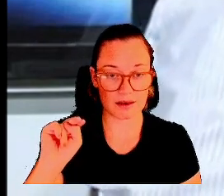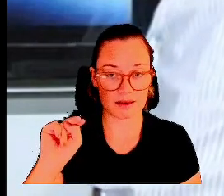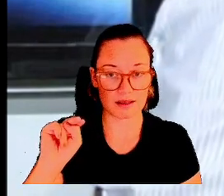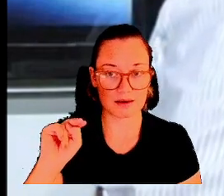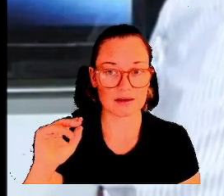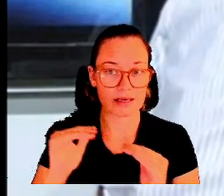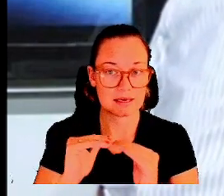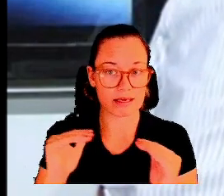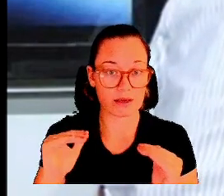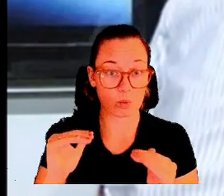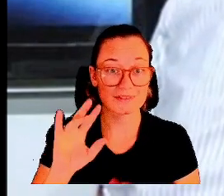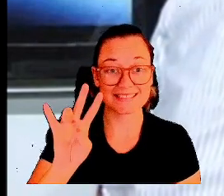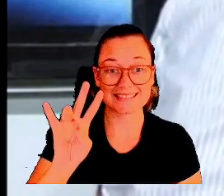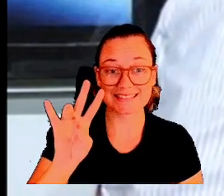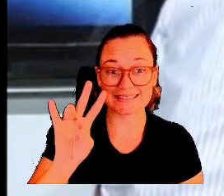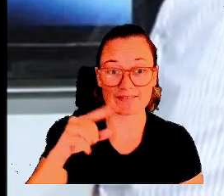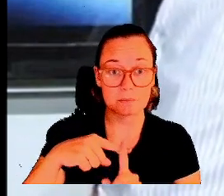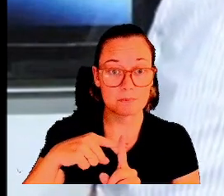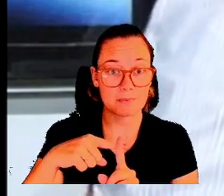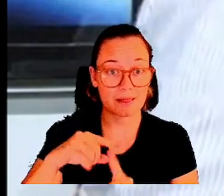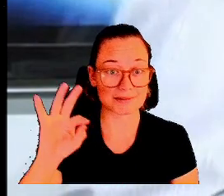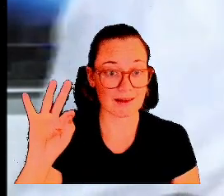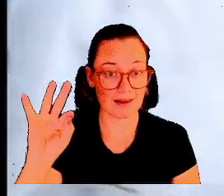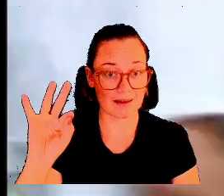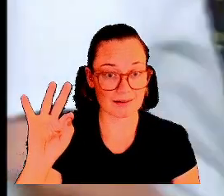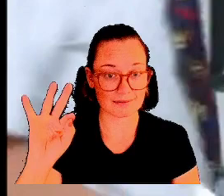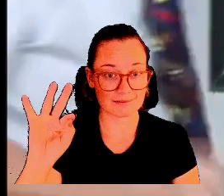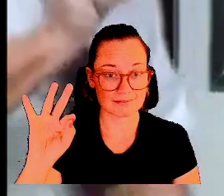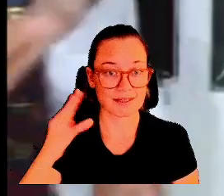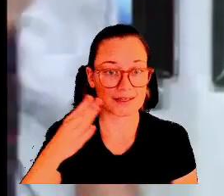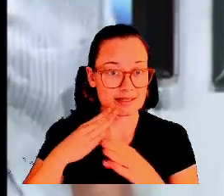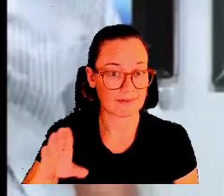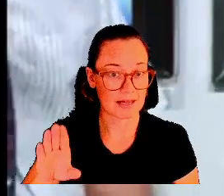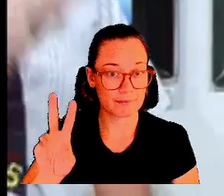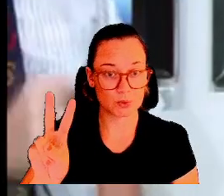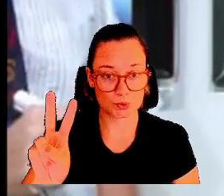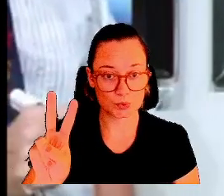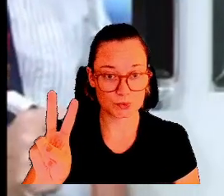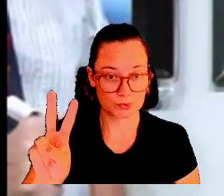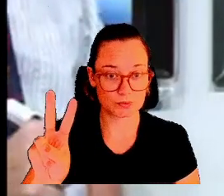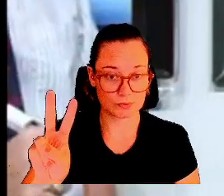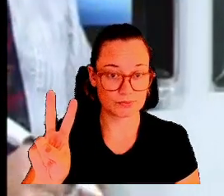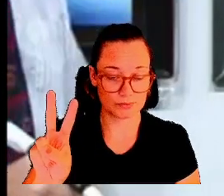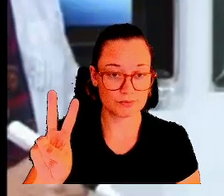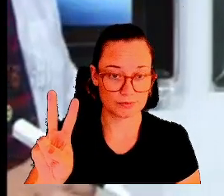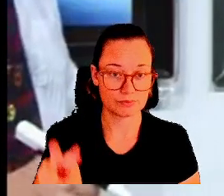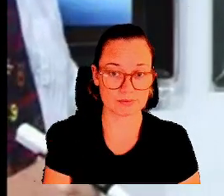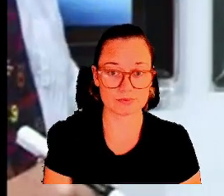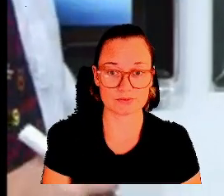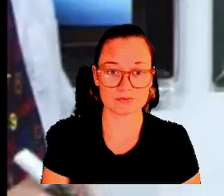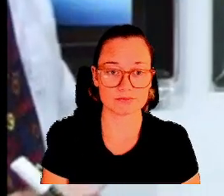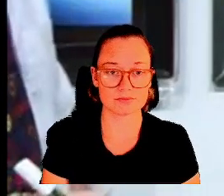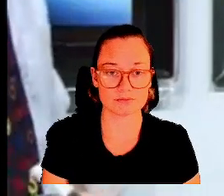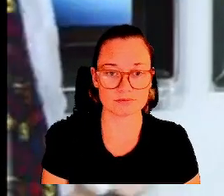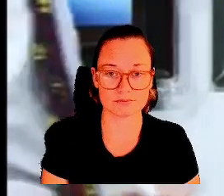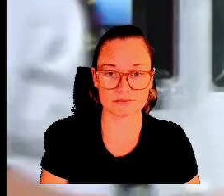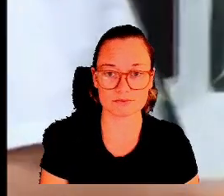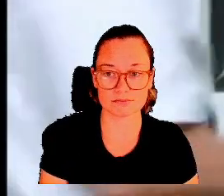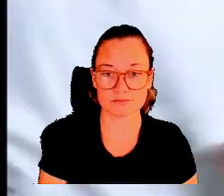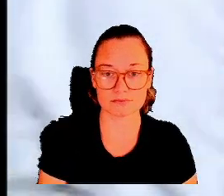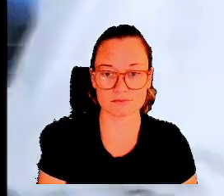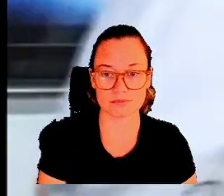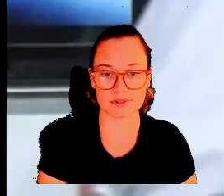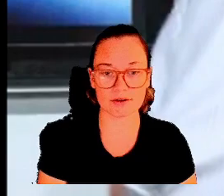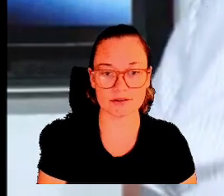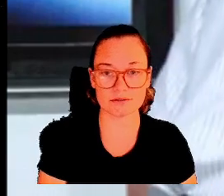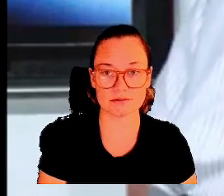is 7 plus 9 divided by 2. You just average those 2. And 7 plus 9 is